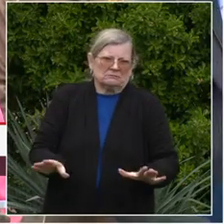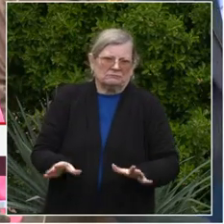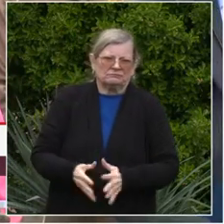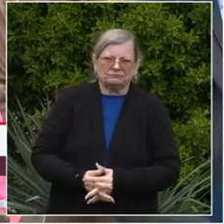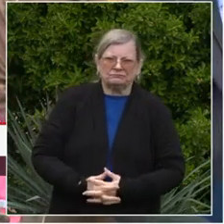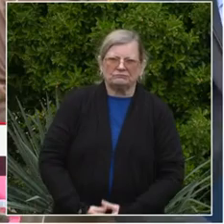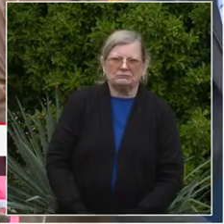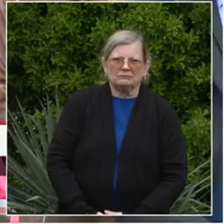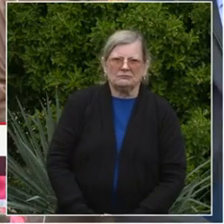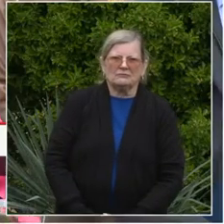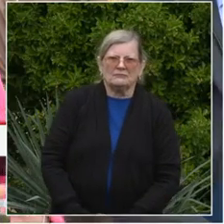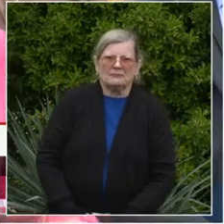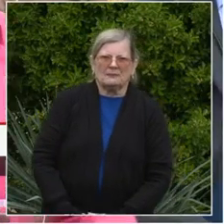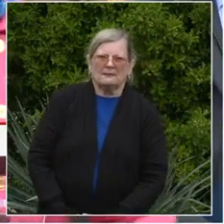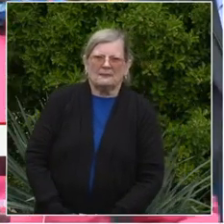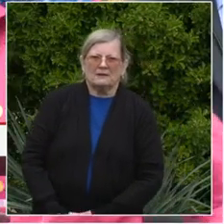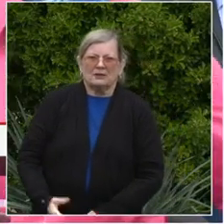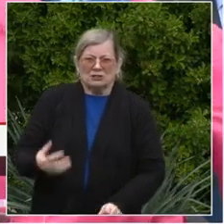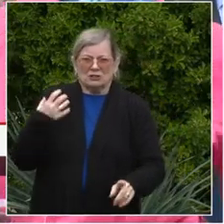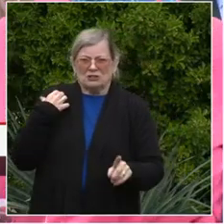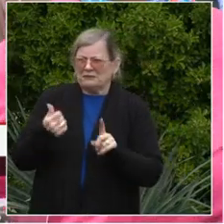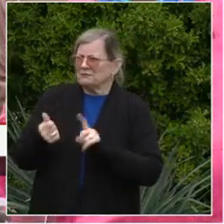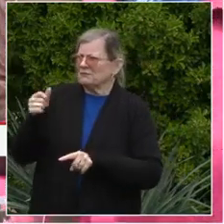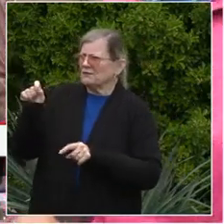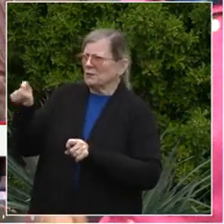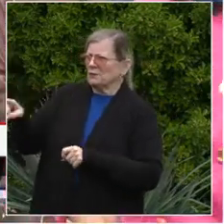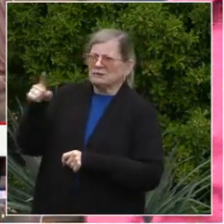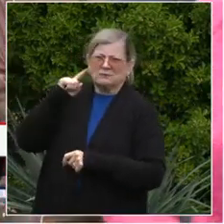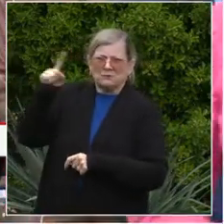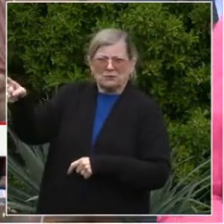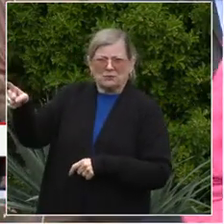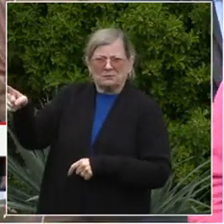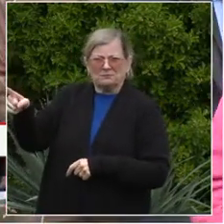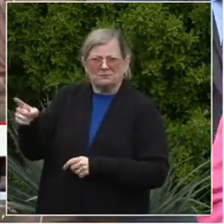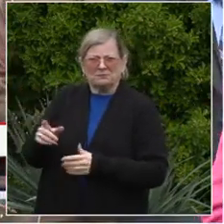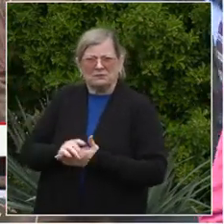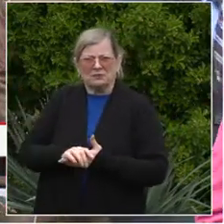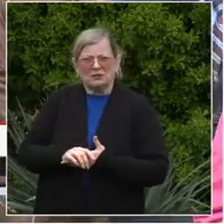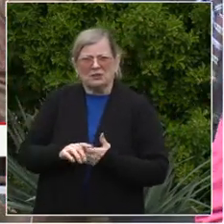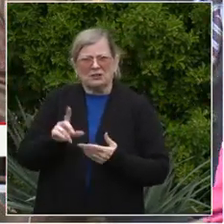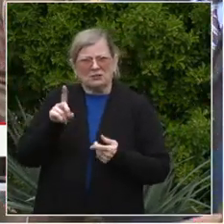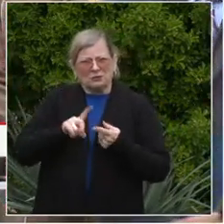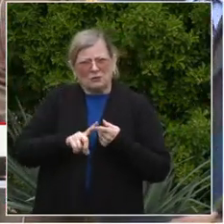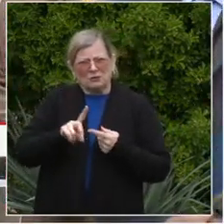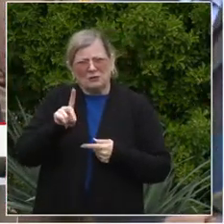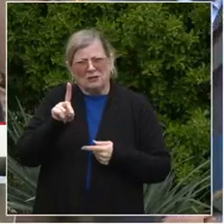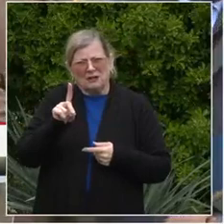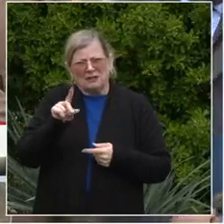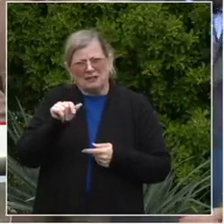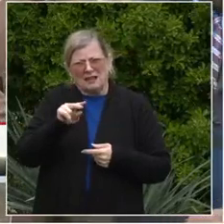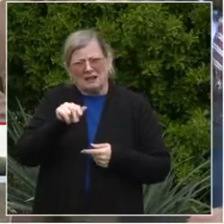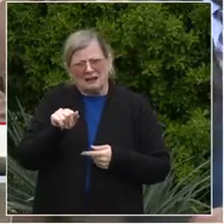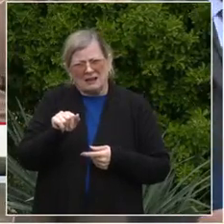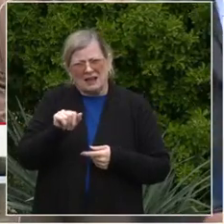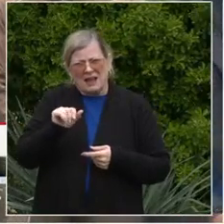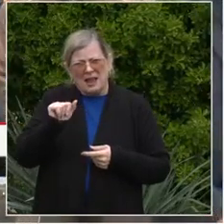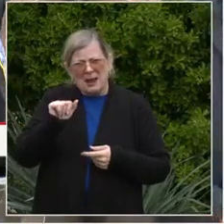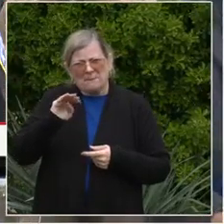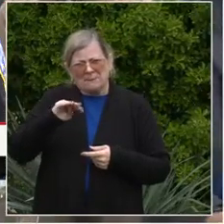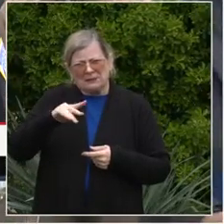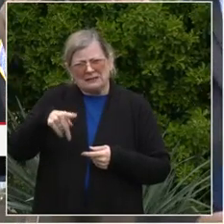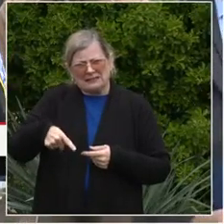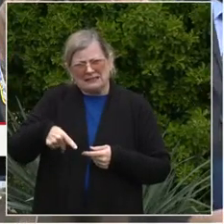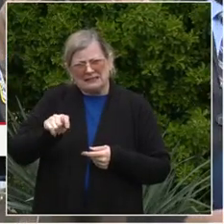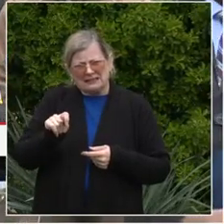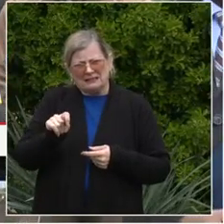To the chief, I was wondering, Chief, in connection with the data that MPD collects on the illegal gun use and